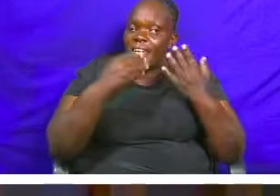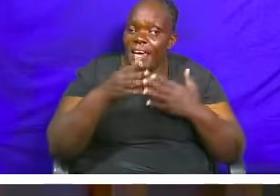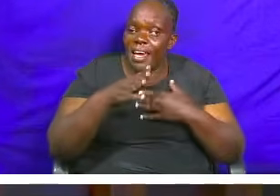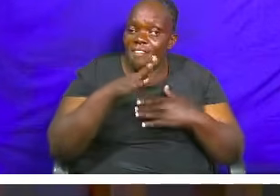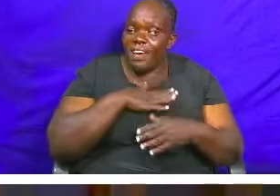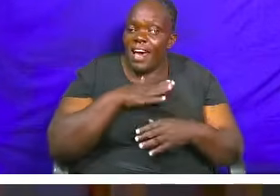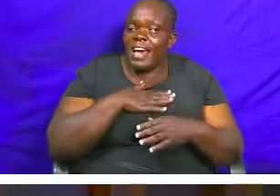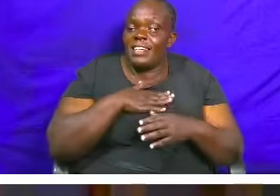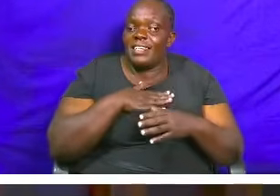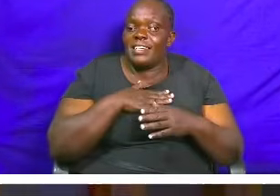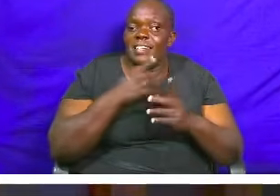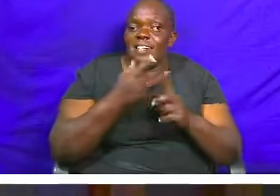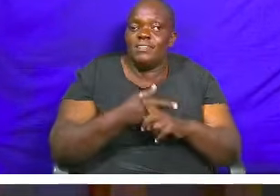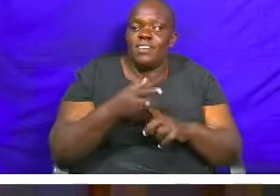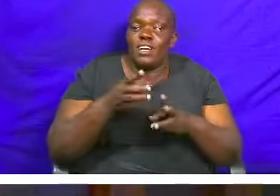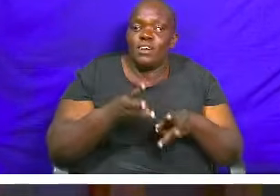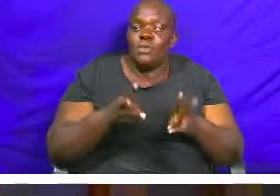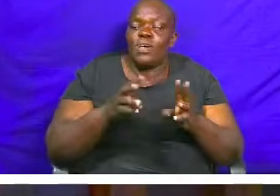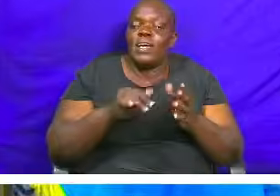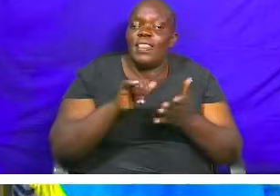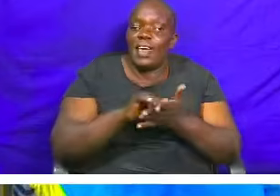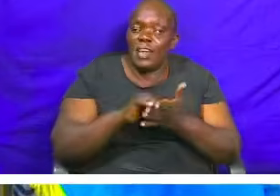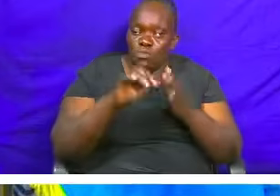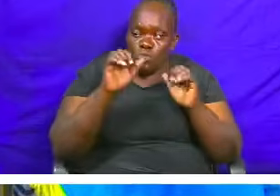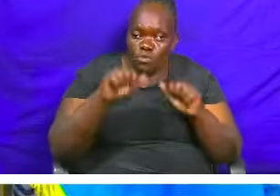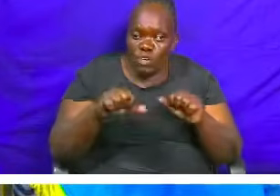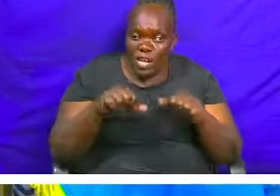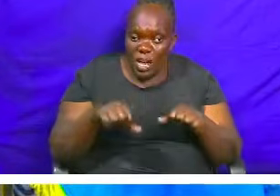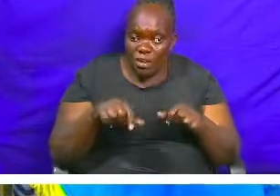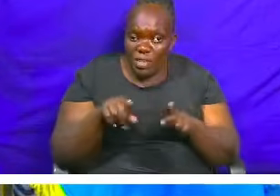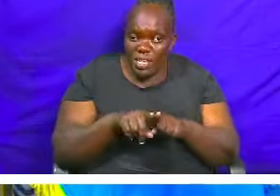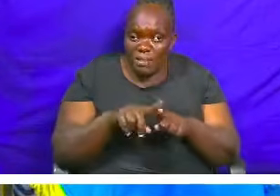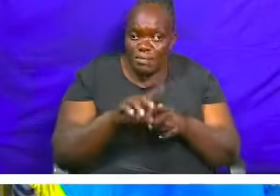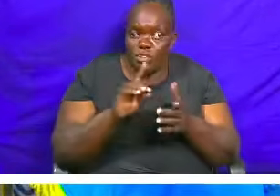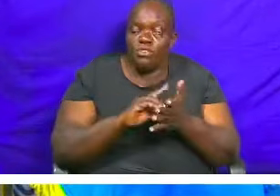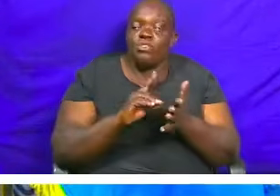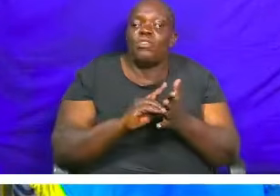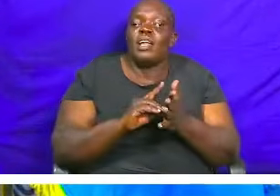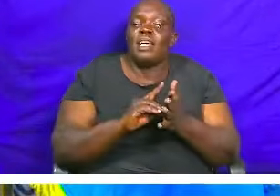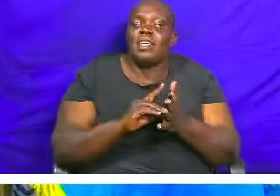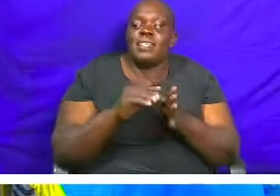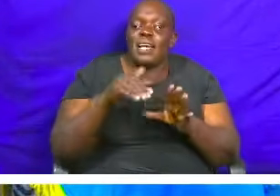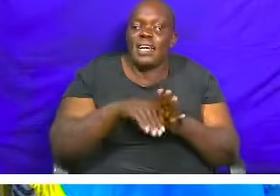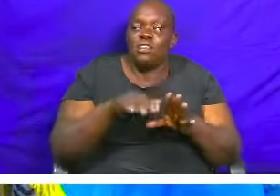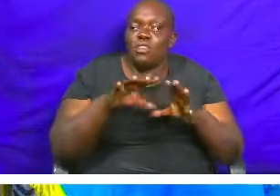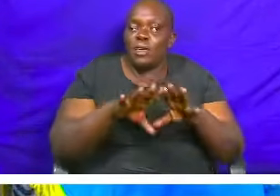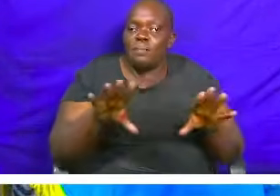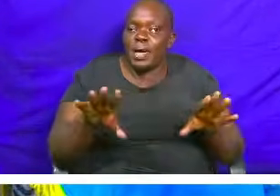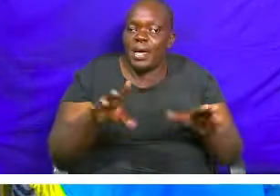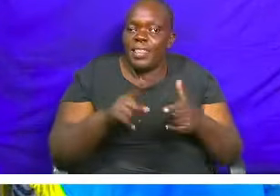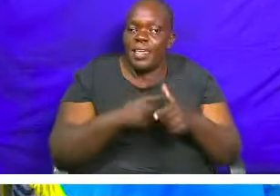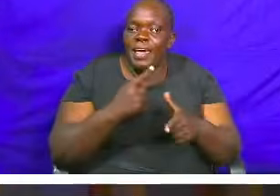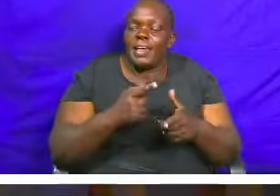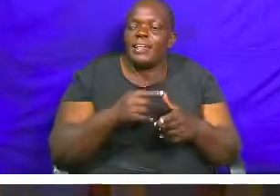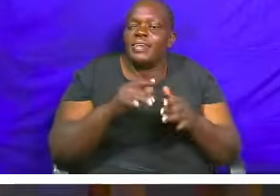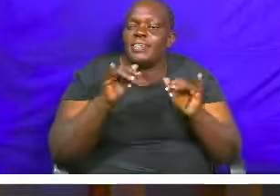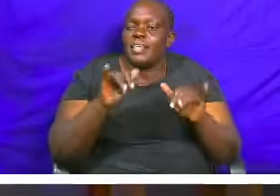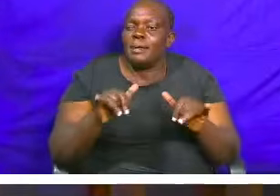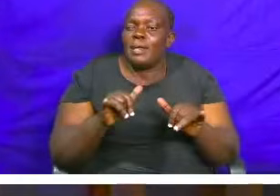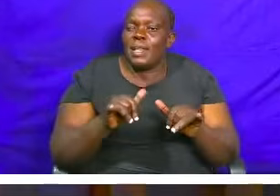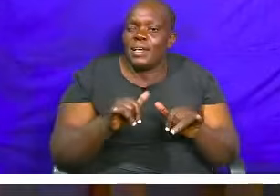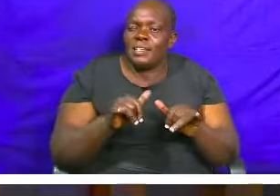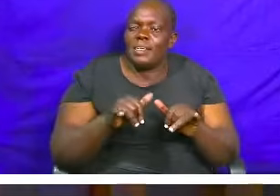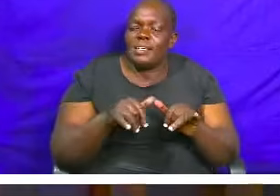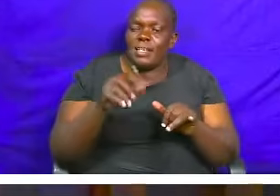space so that we could now see dollars inflowing into the market and the rate stabilized. I think